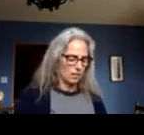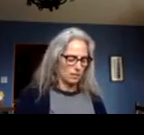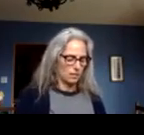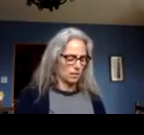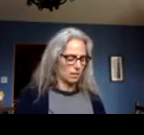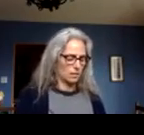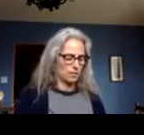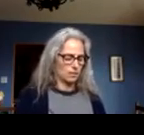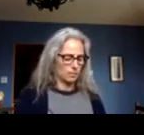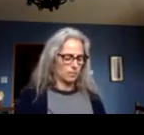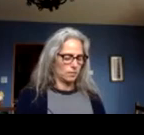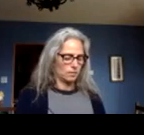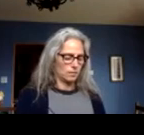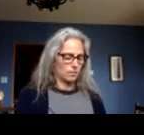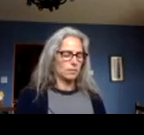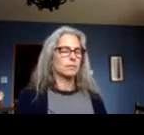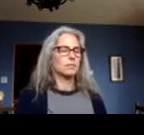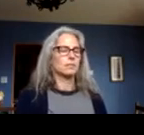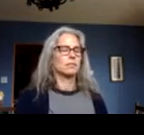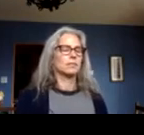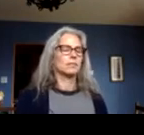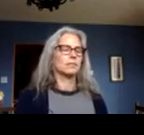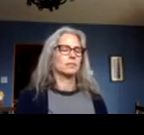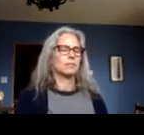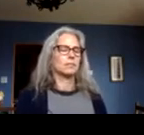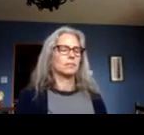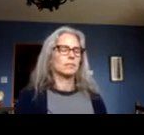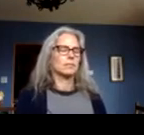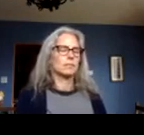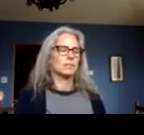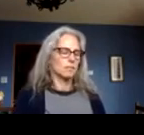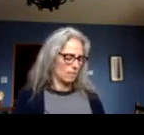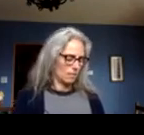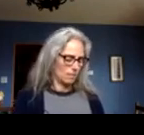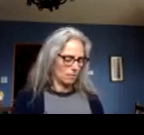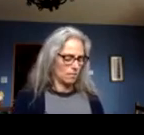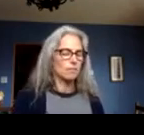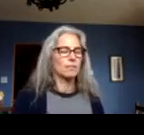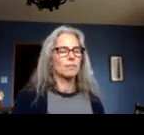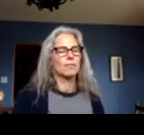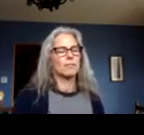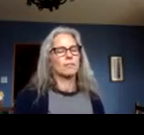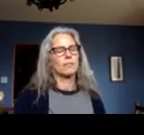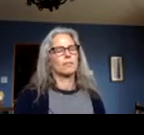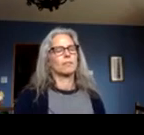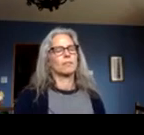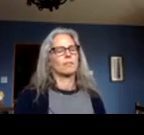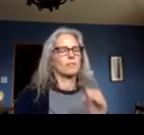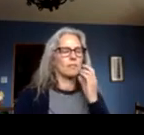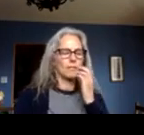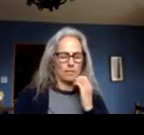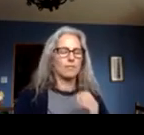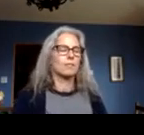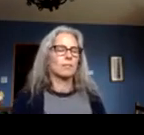and engaged in that work when they have choices. Always great. Doing peer feedback and collaboration. That's a really great way